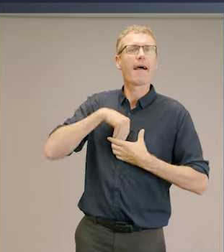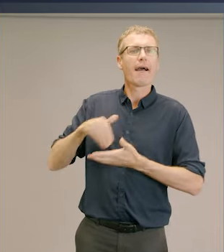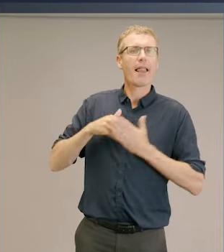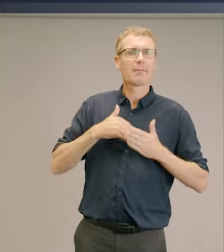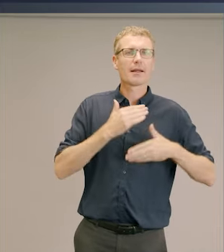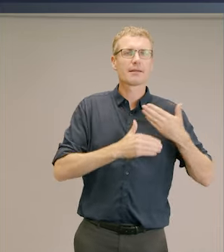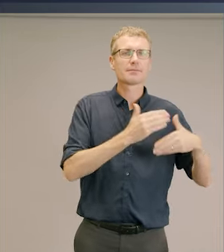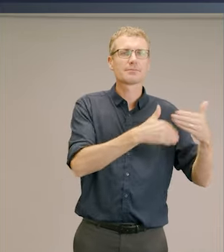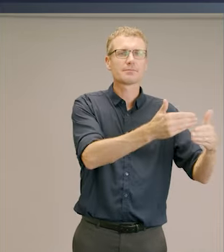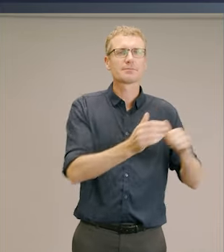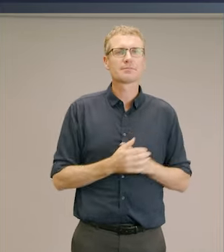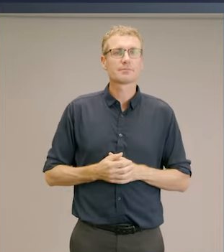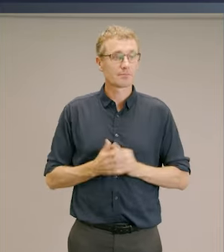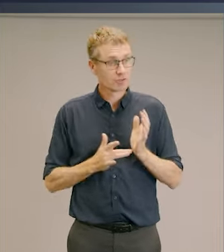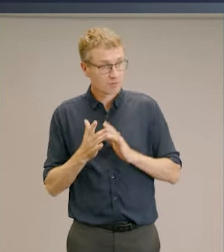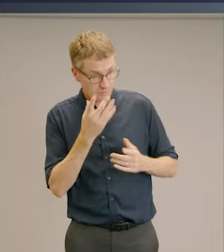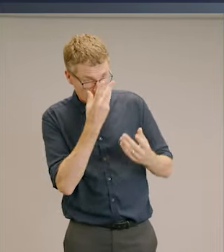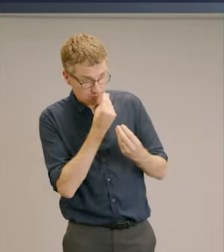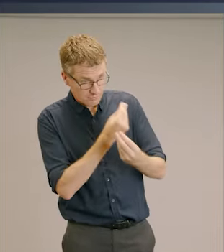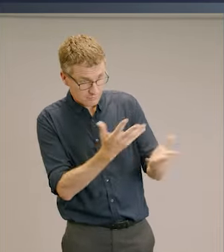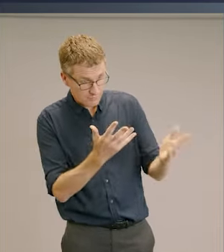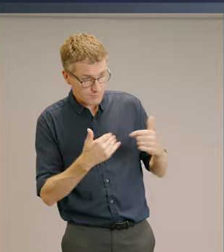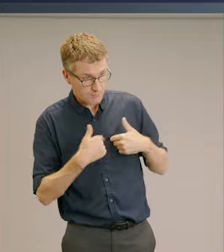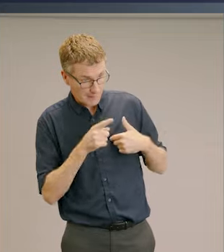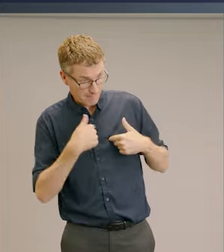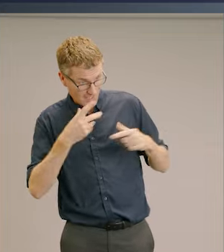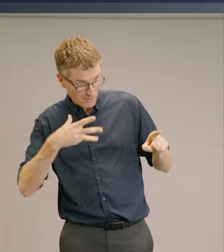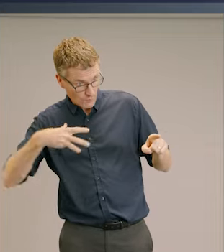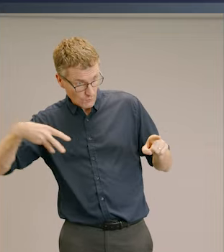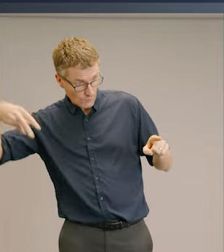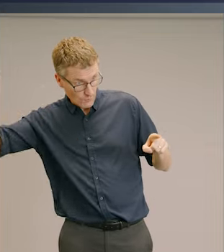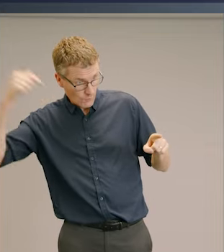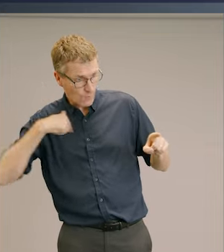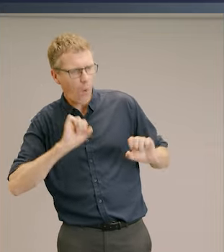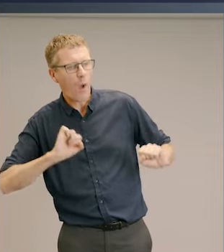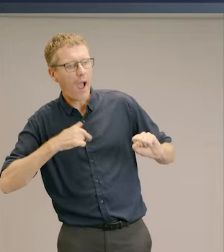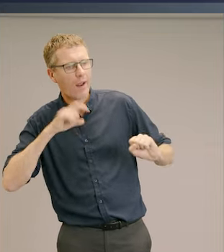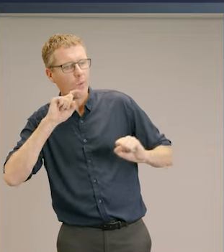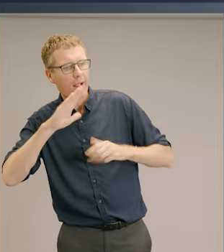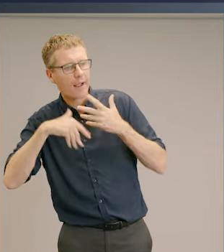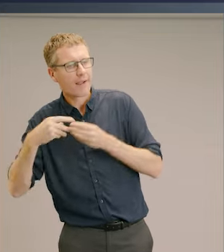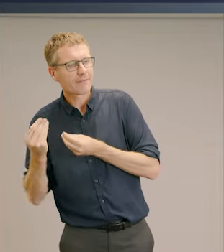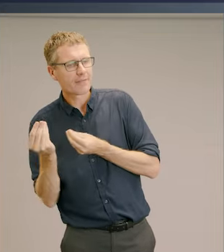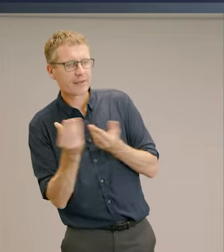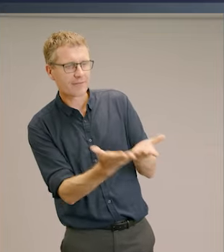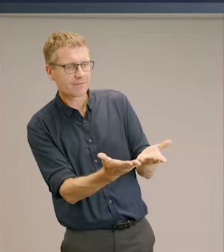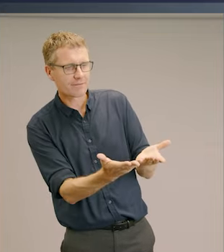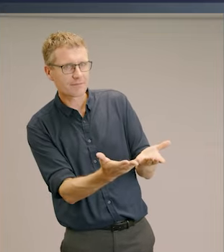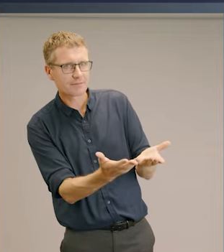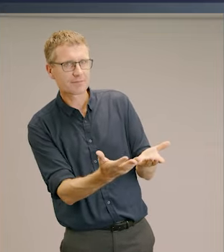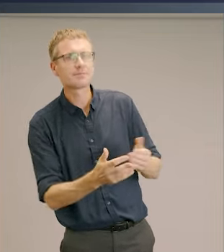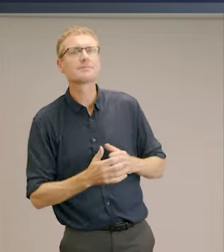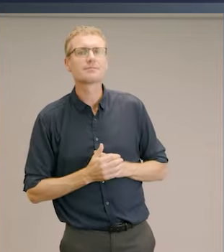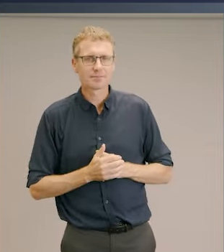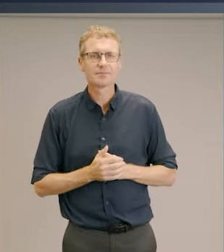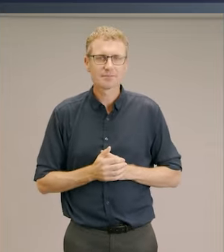live. And Jesus said to his disciples during that time, wait for the gift I'm going to send to you. Wait for the gift. Who